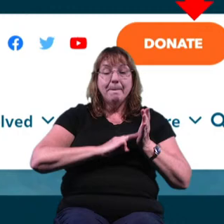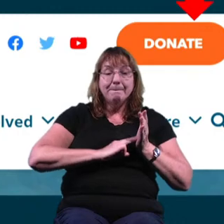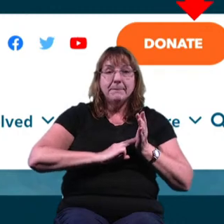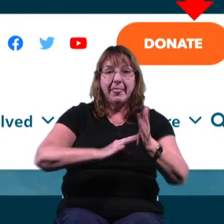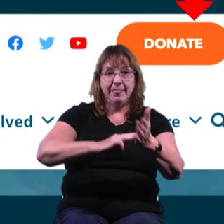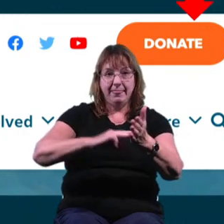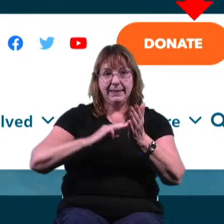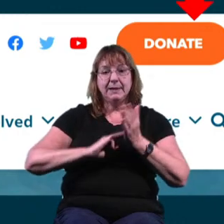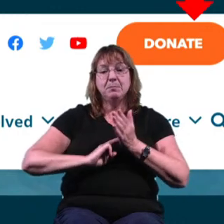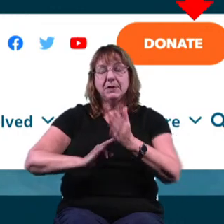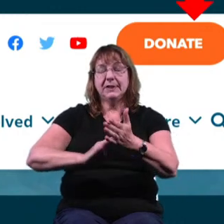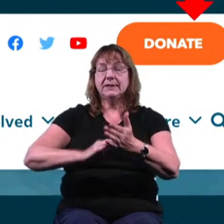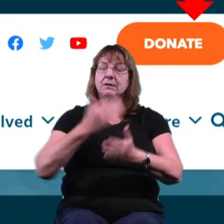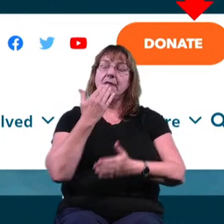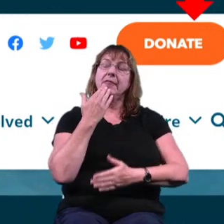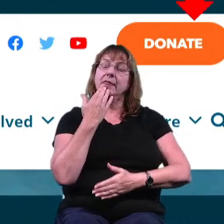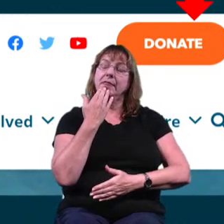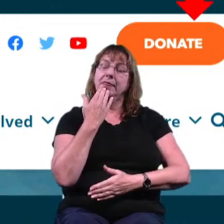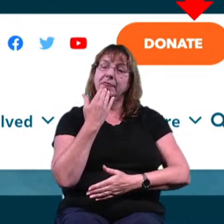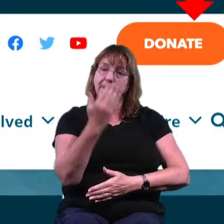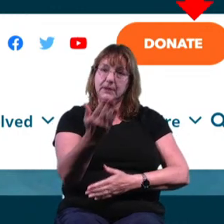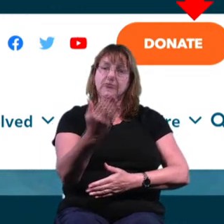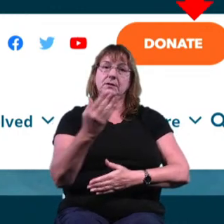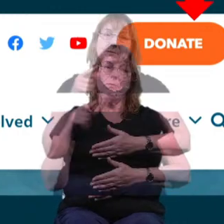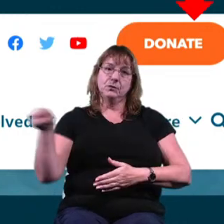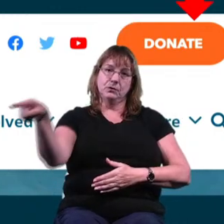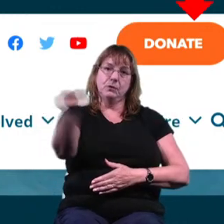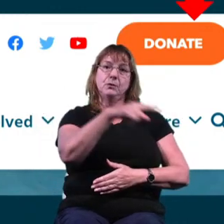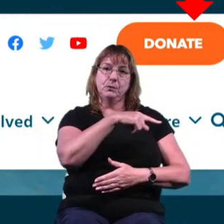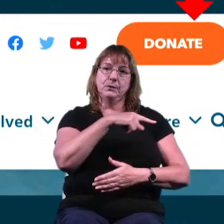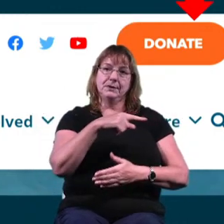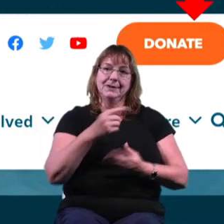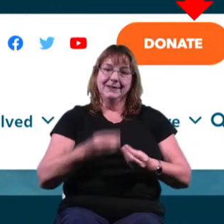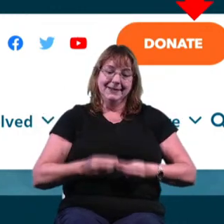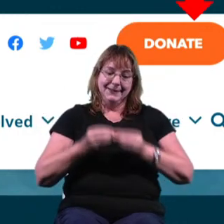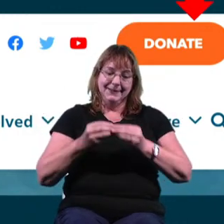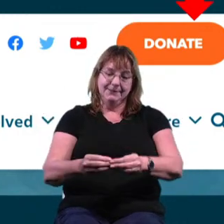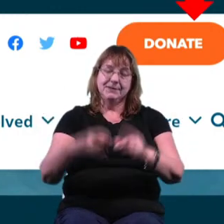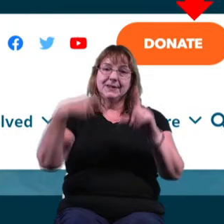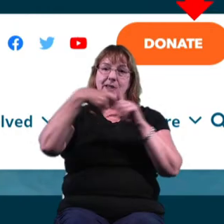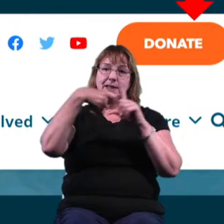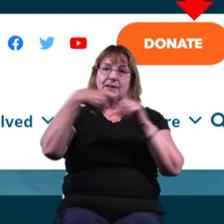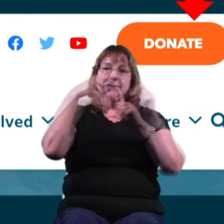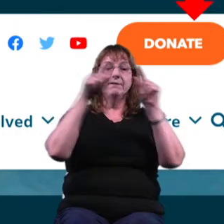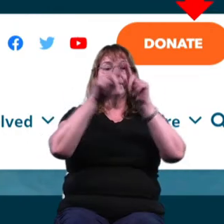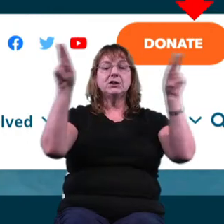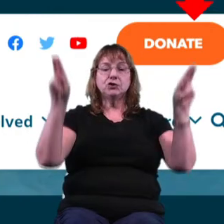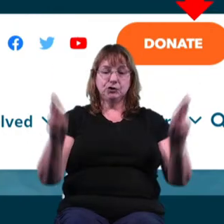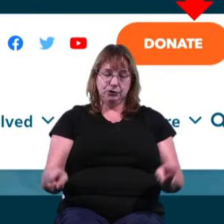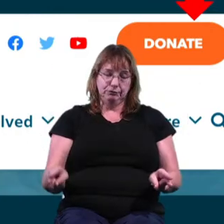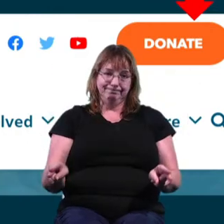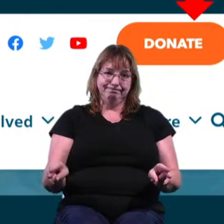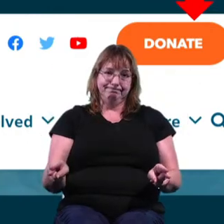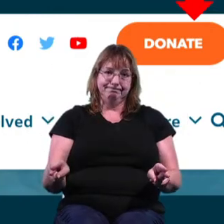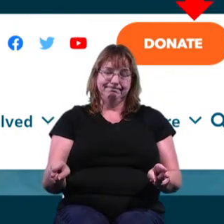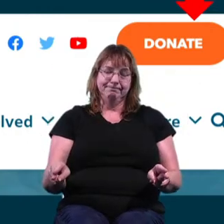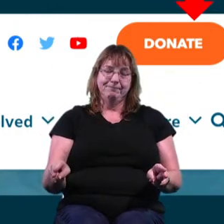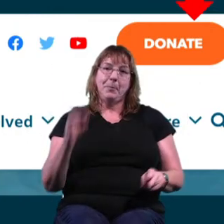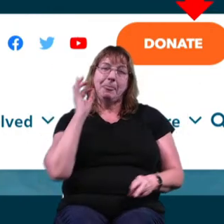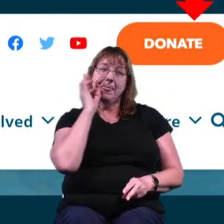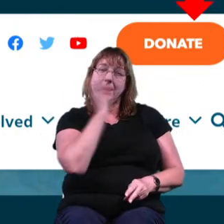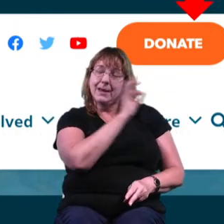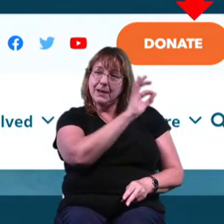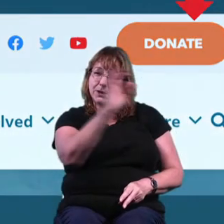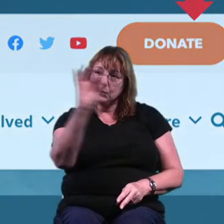year. So can I thank you for those who are able to give to the Keswick Convention? And can I ask you throughout this week